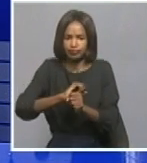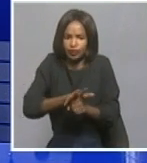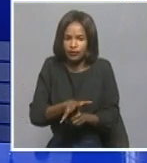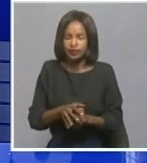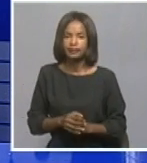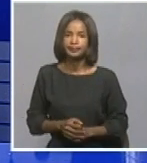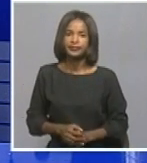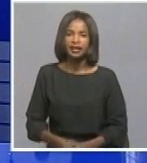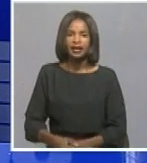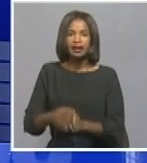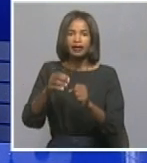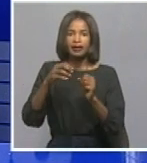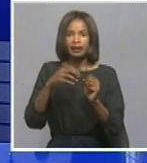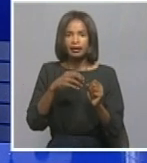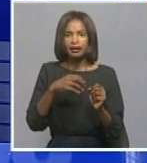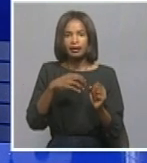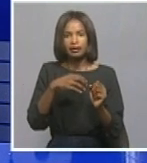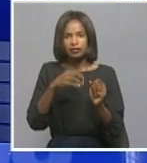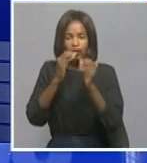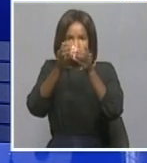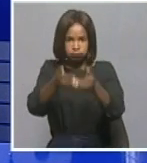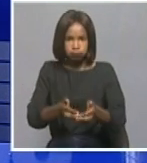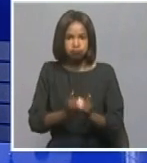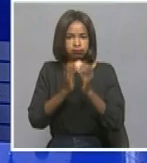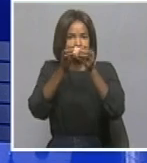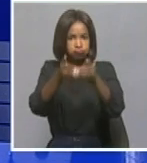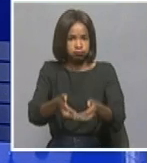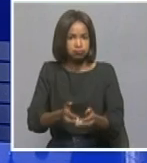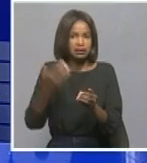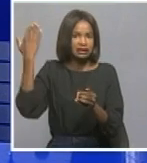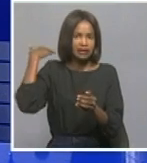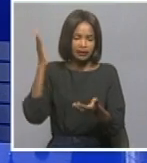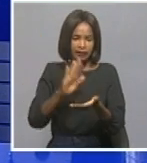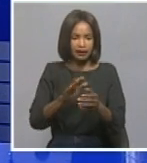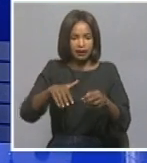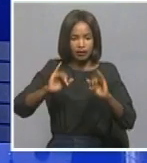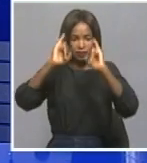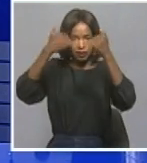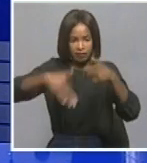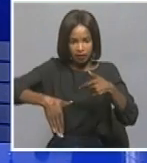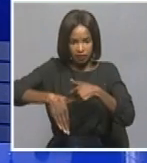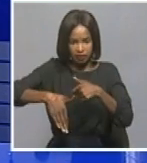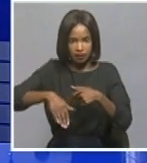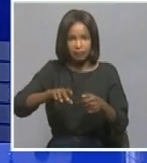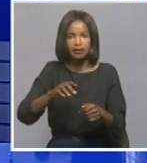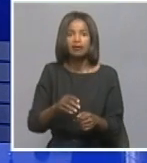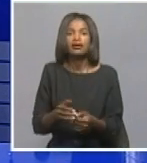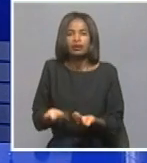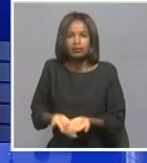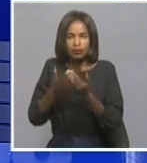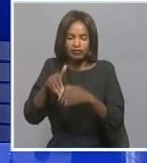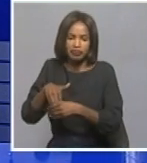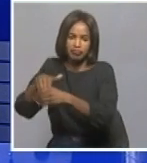has released the Kapelwa Kabajani ferry boat that has been stationed at Katima Mulilo since 2010 to assist those in